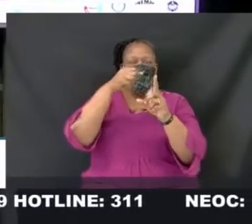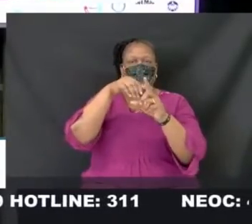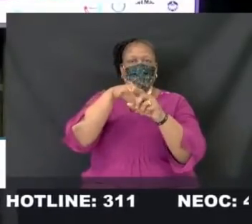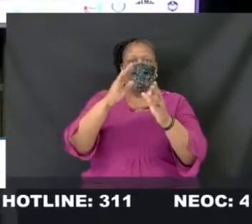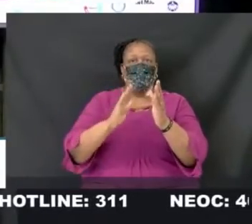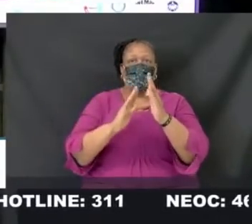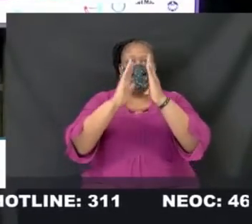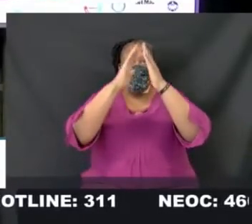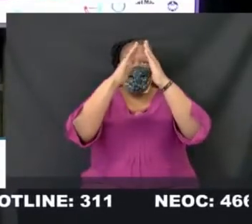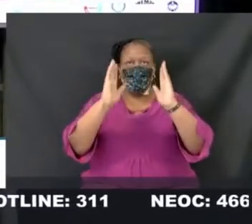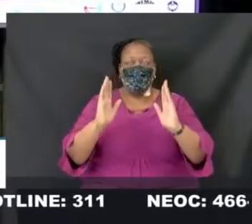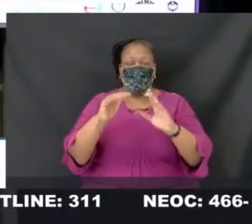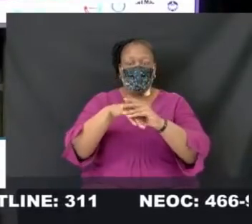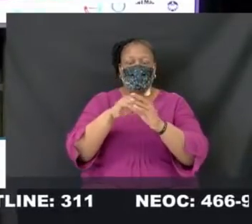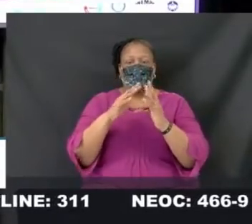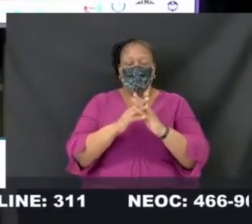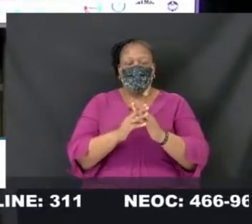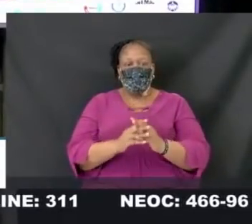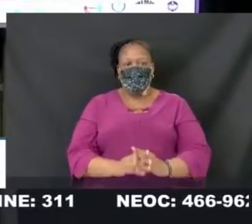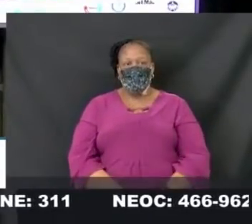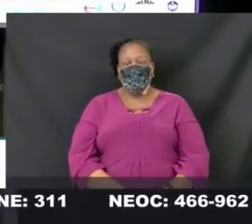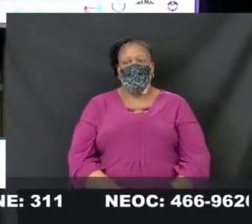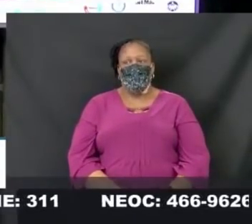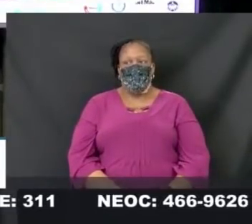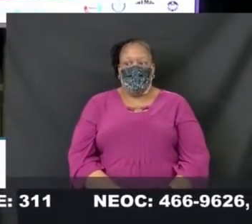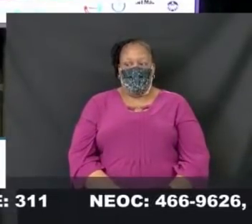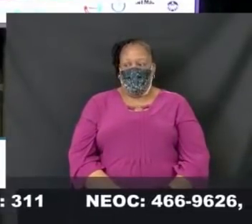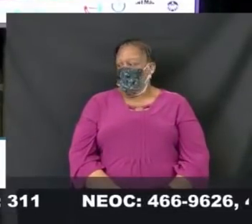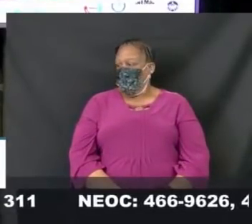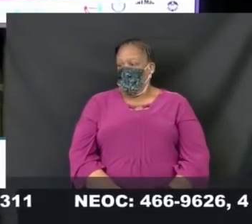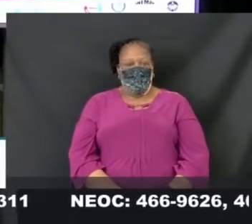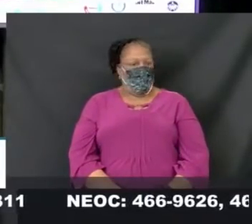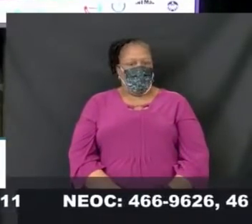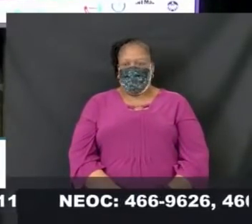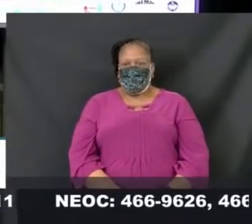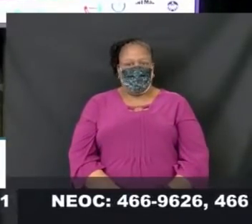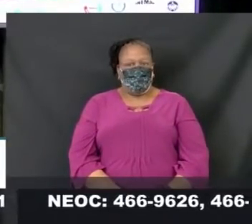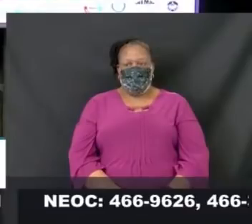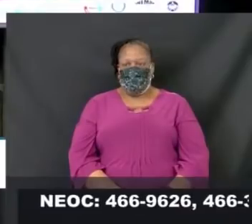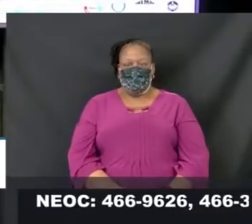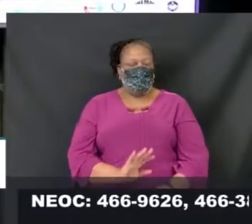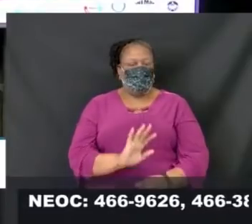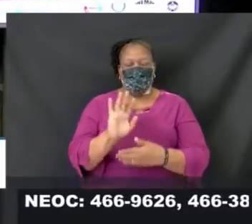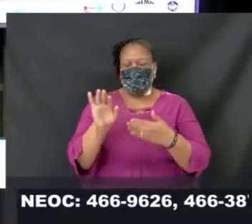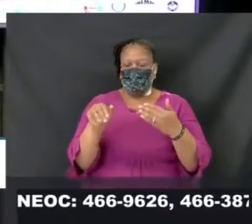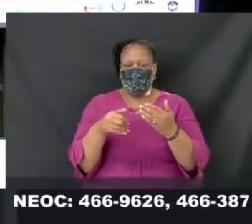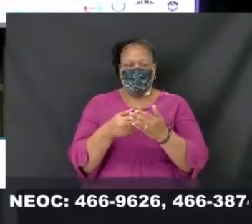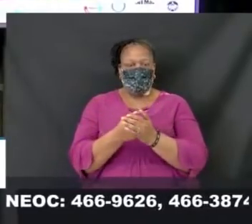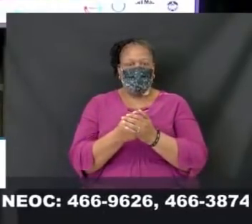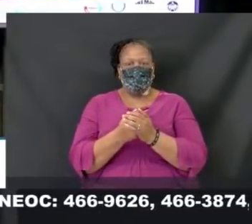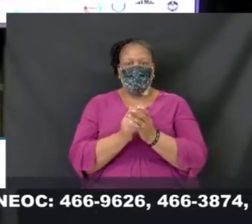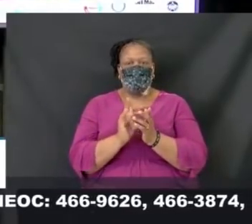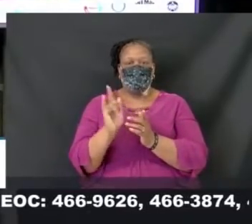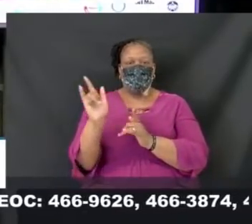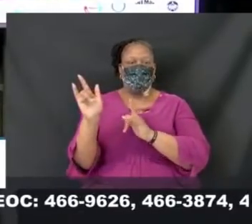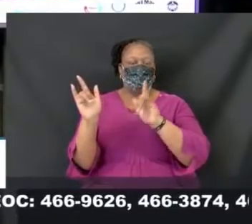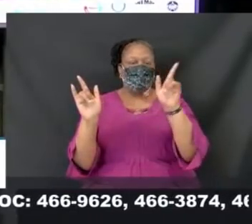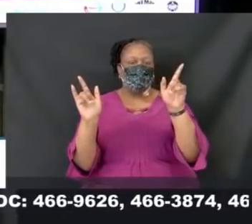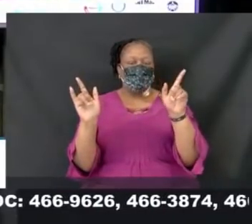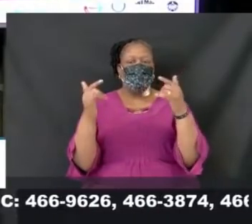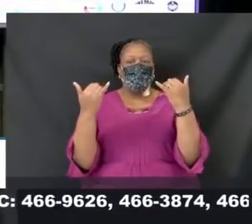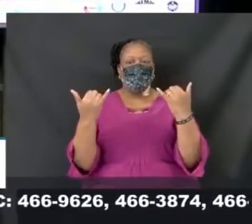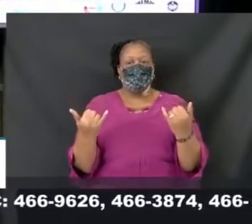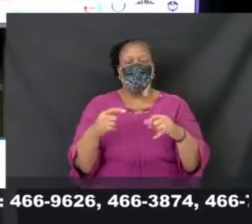air travels. And we saw basically that post 9/11, the whole culture about traveling changed. The